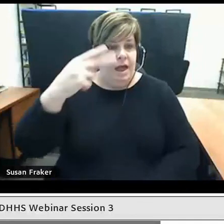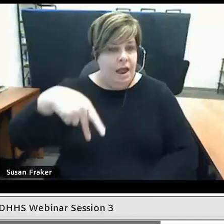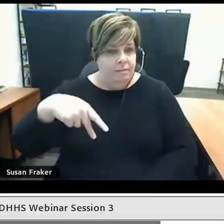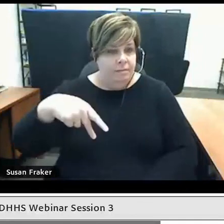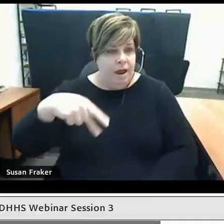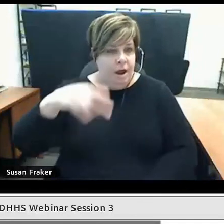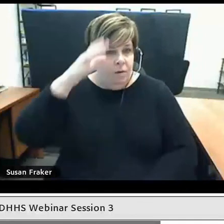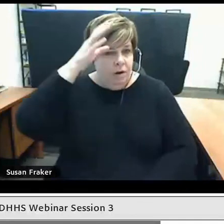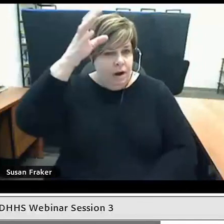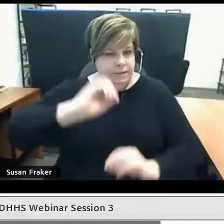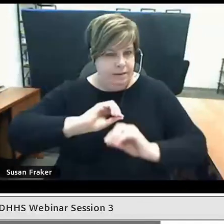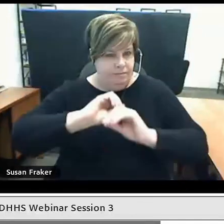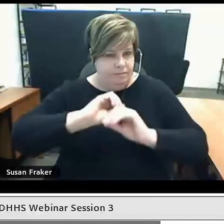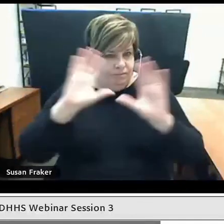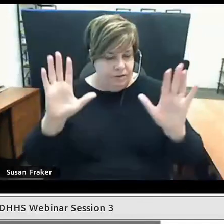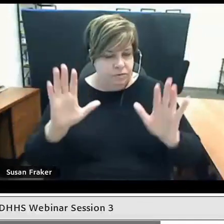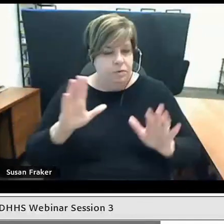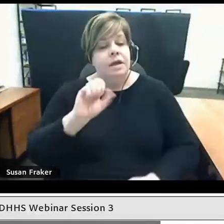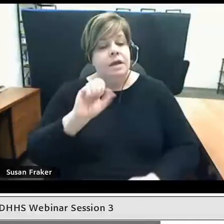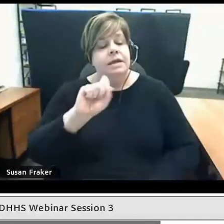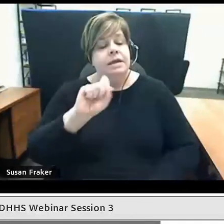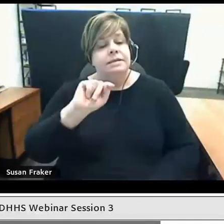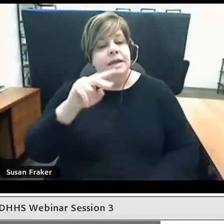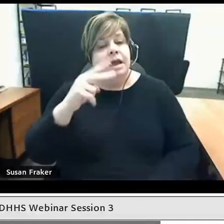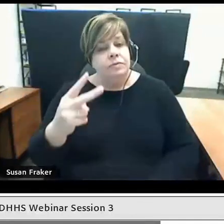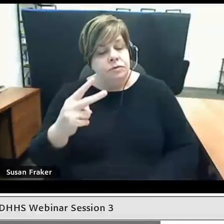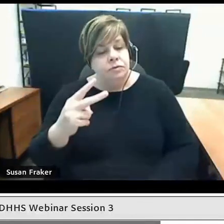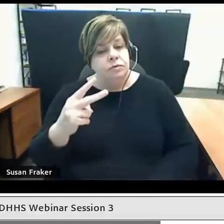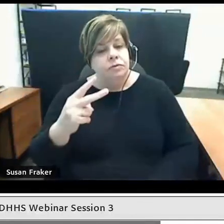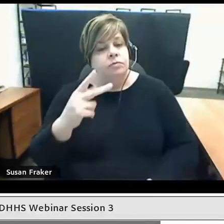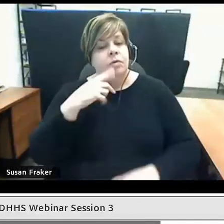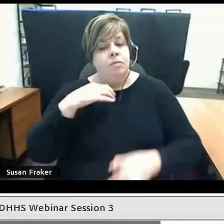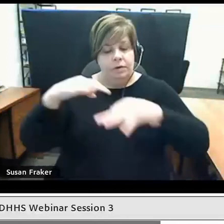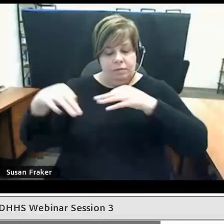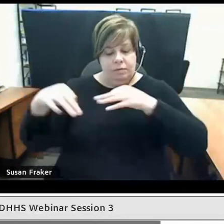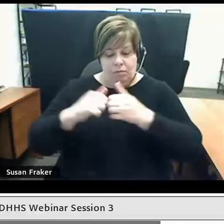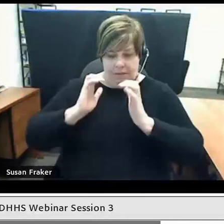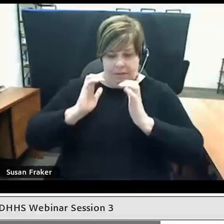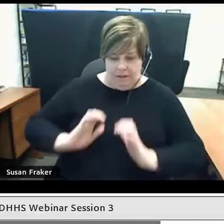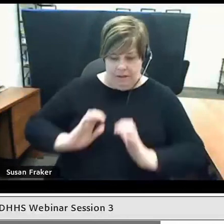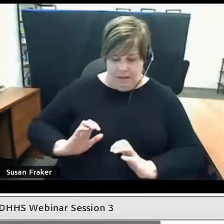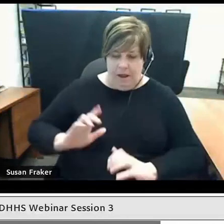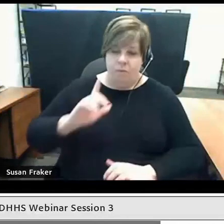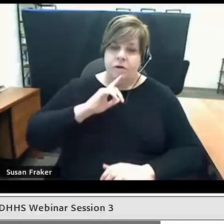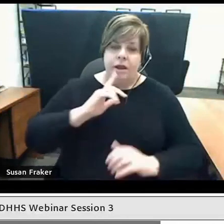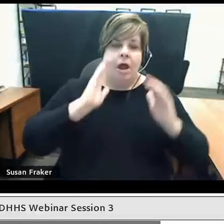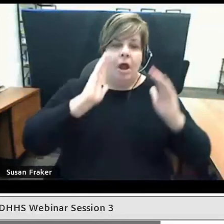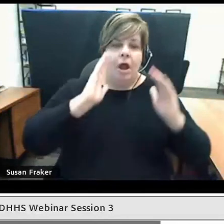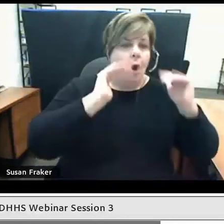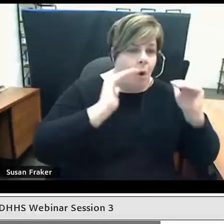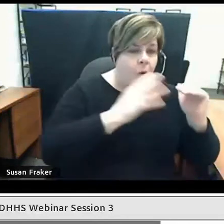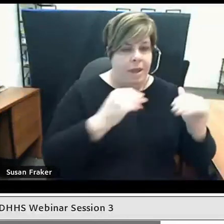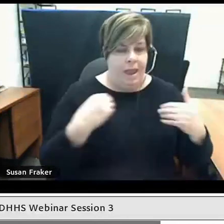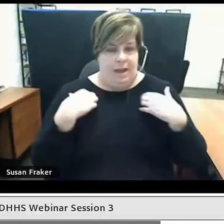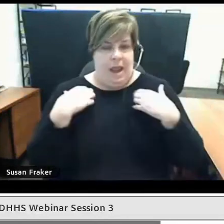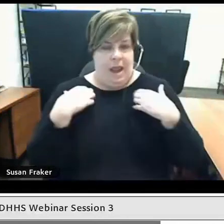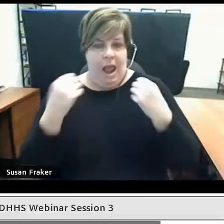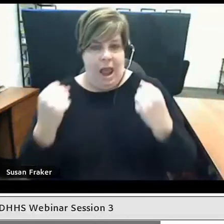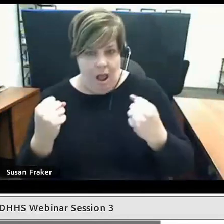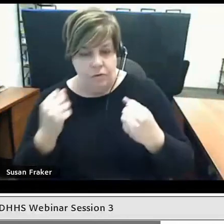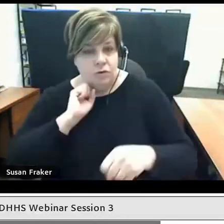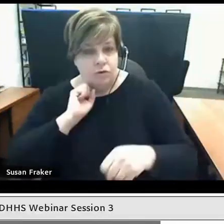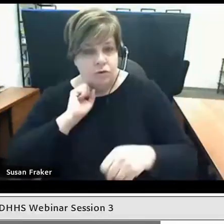So Step 2, when we describe it to the clients, we talk about it being a hope and help step. So the assignment